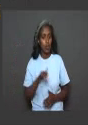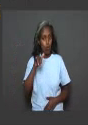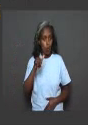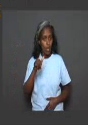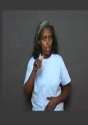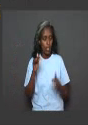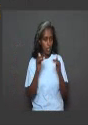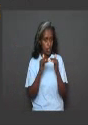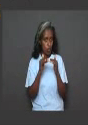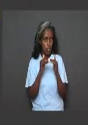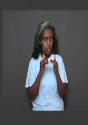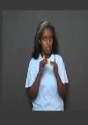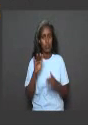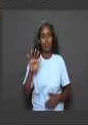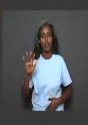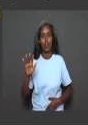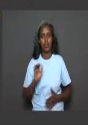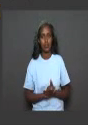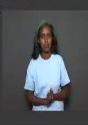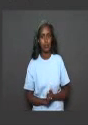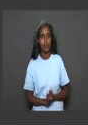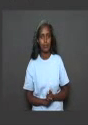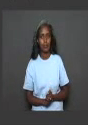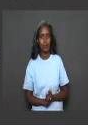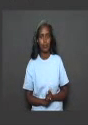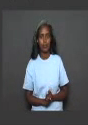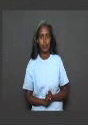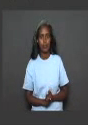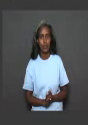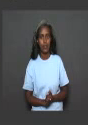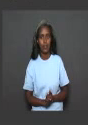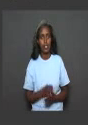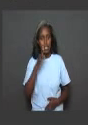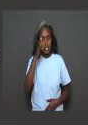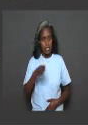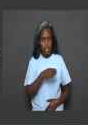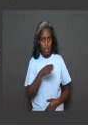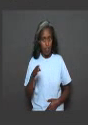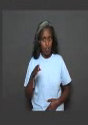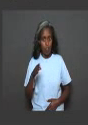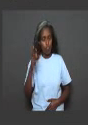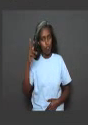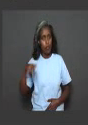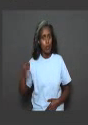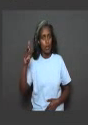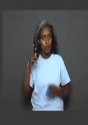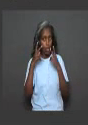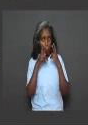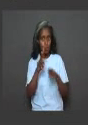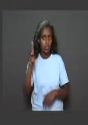y equals 5. The graph of the parabola looks like